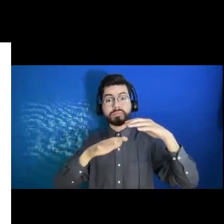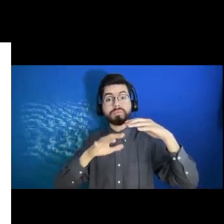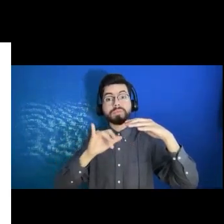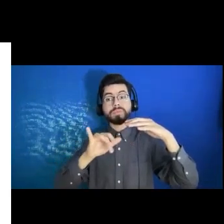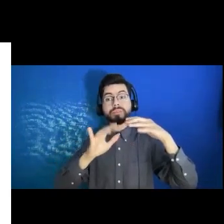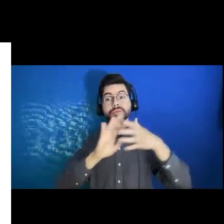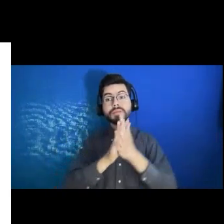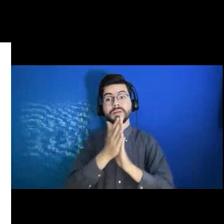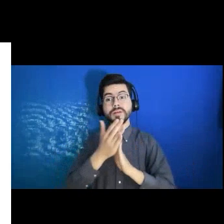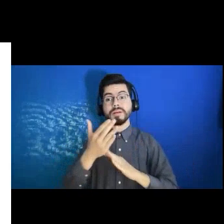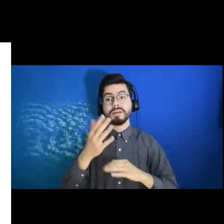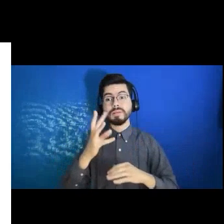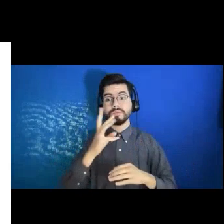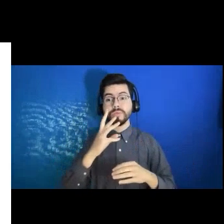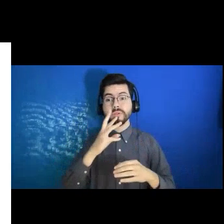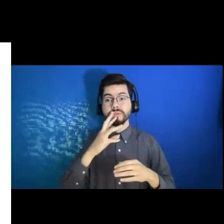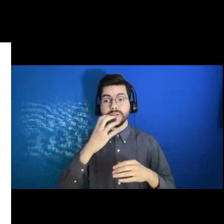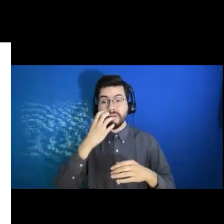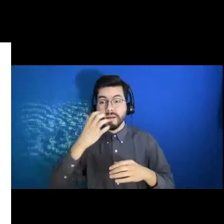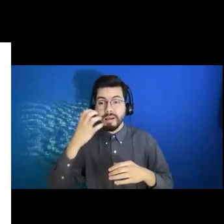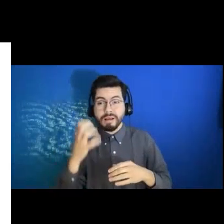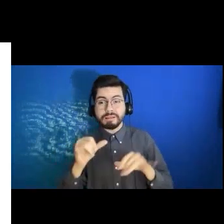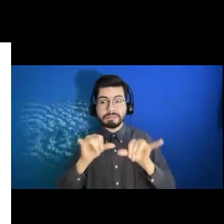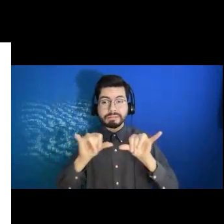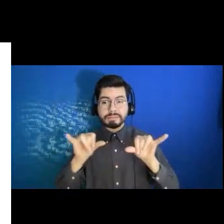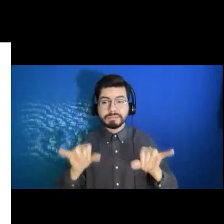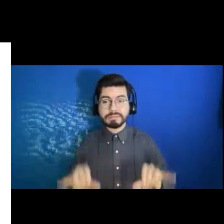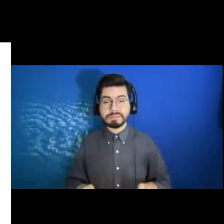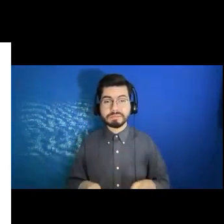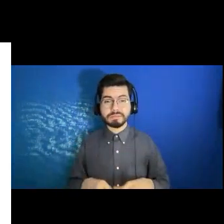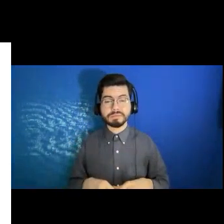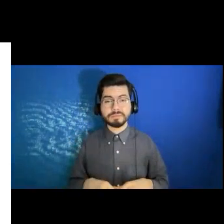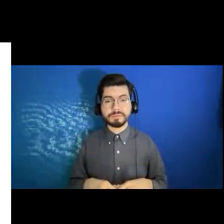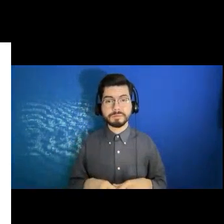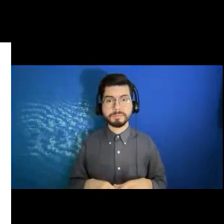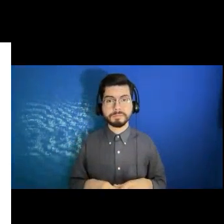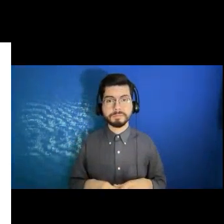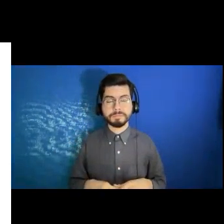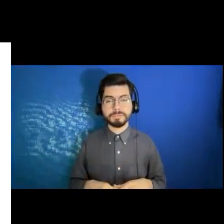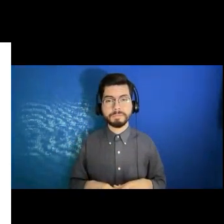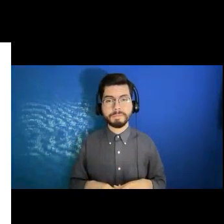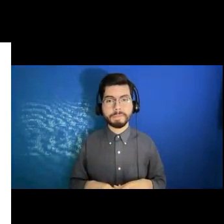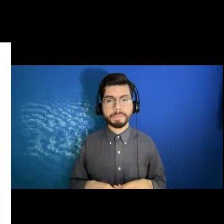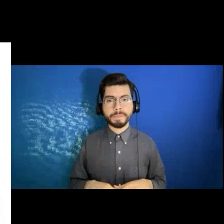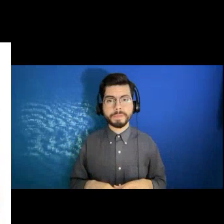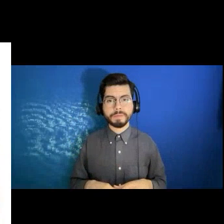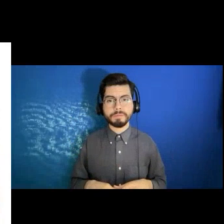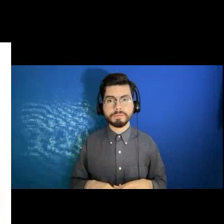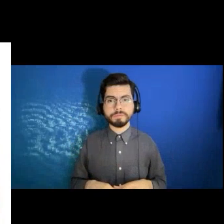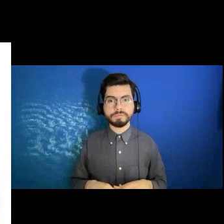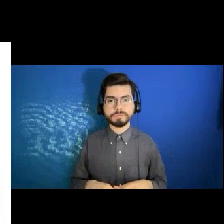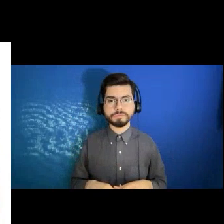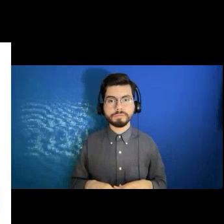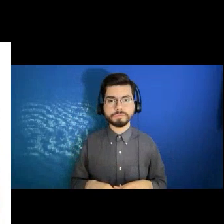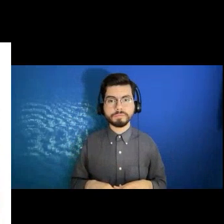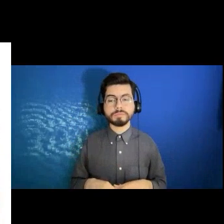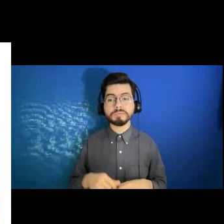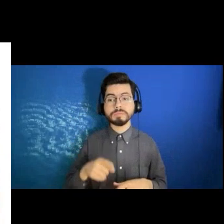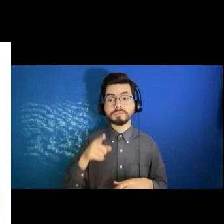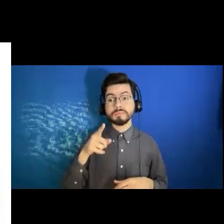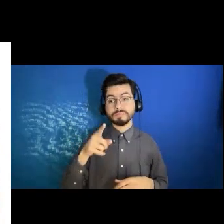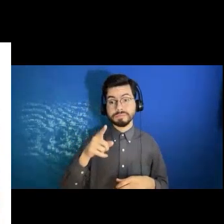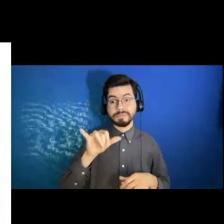hydrothermal systems coming off of the magma reservoir. So we can look at that kind of stuff. Why are the hydrothermal systems